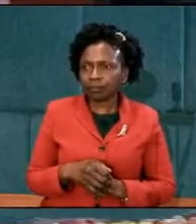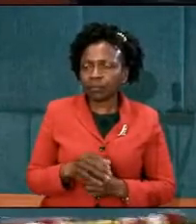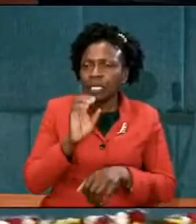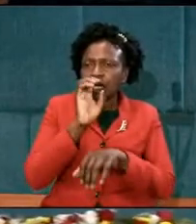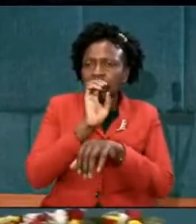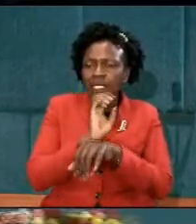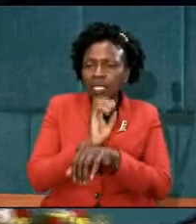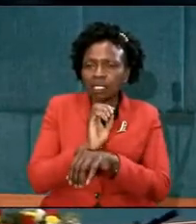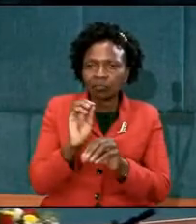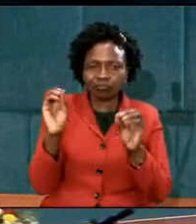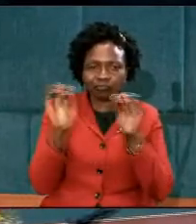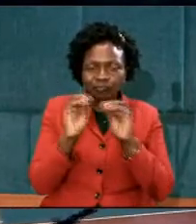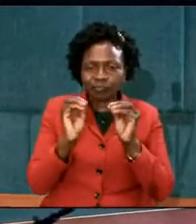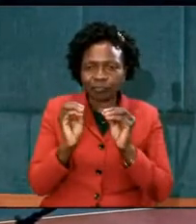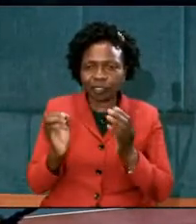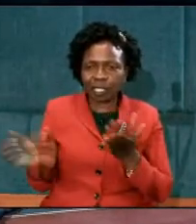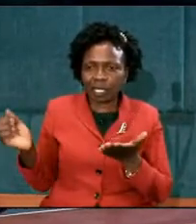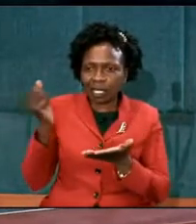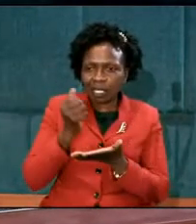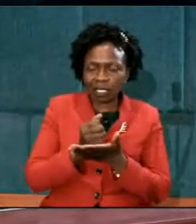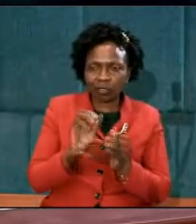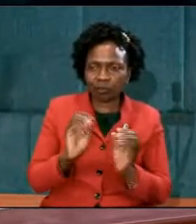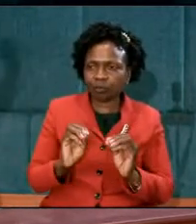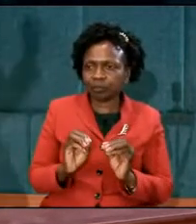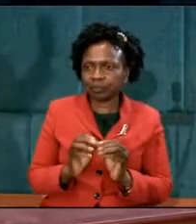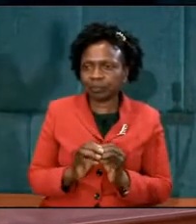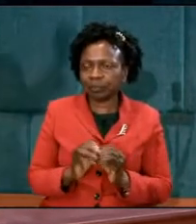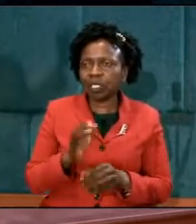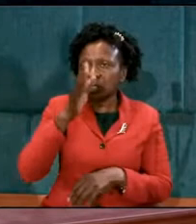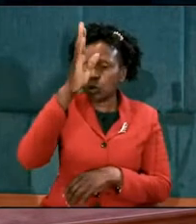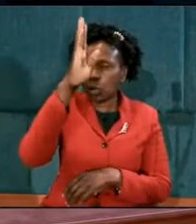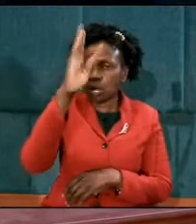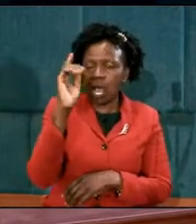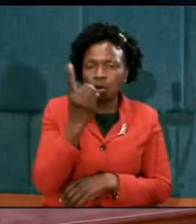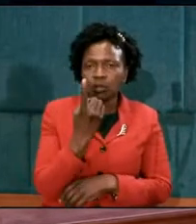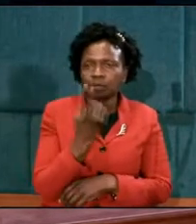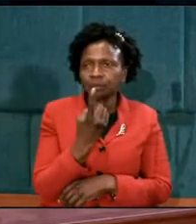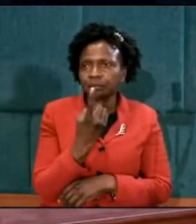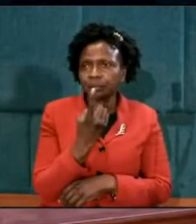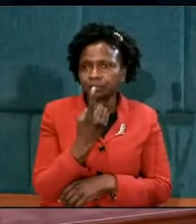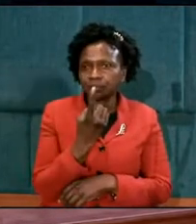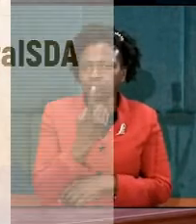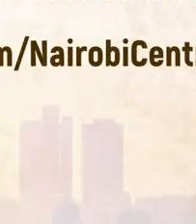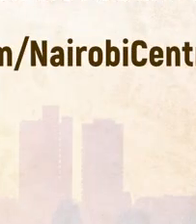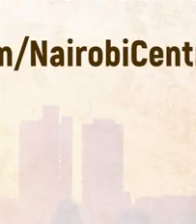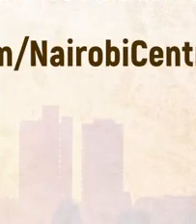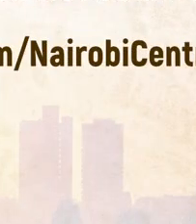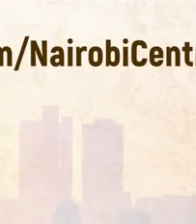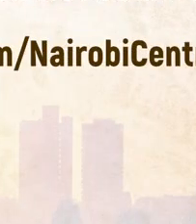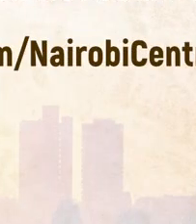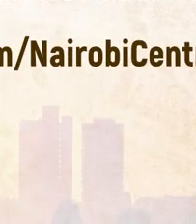The church is not the Lord of the harvest. It's God. Are we together?